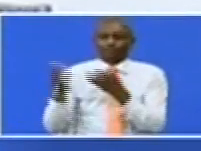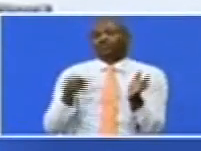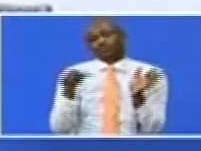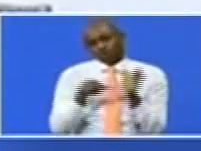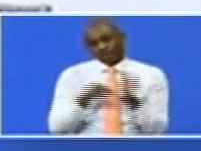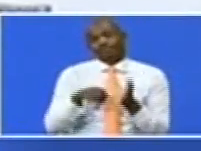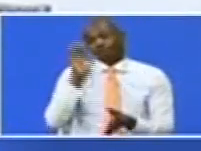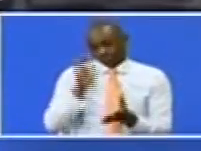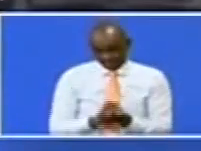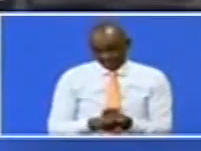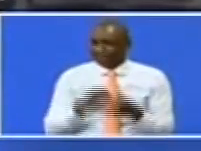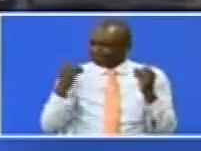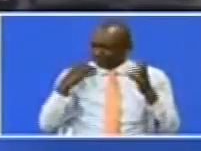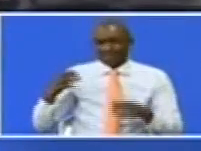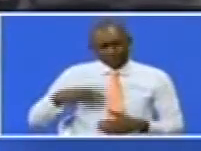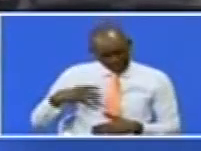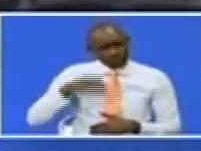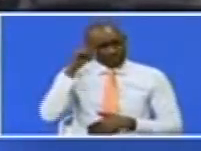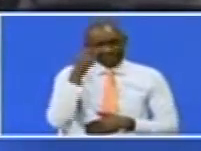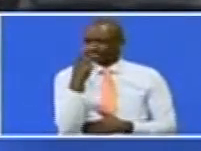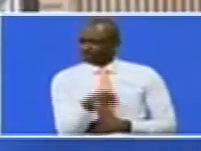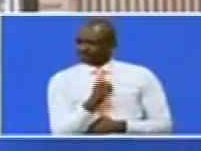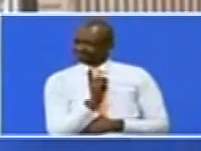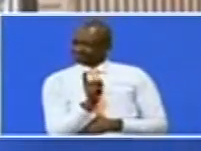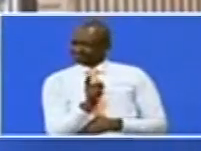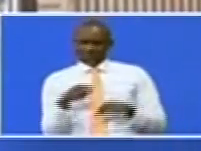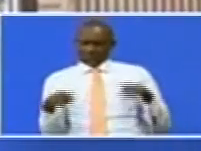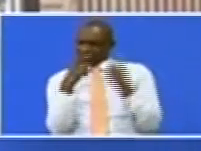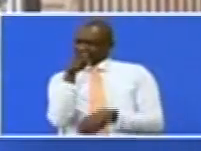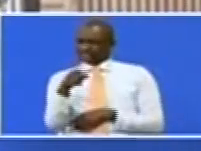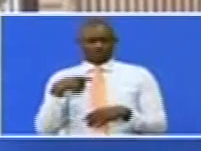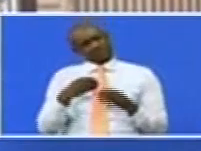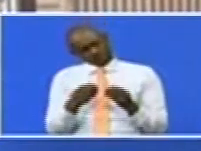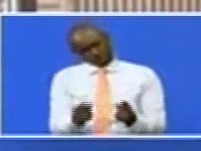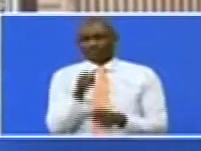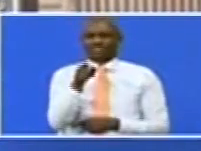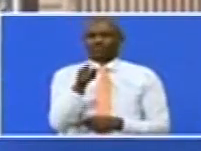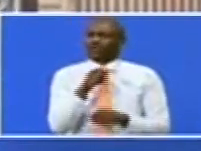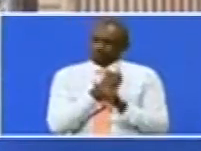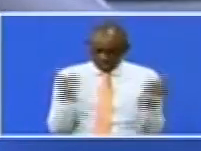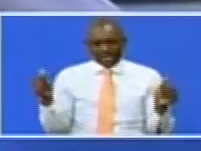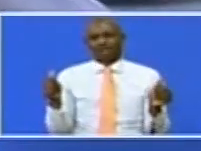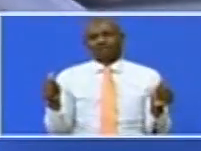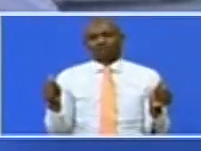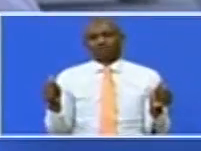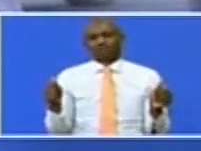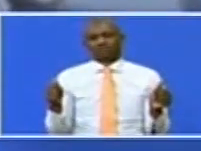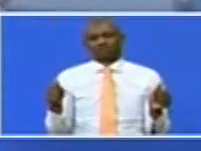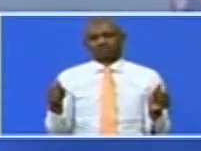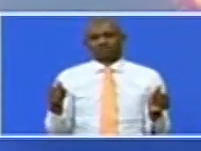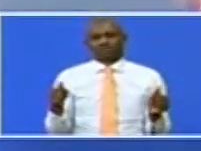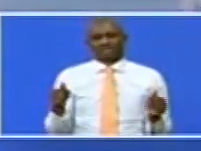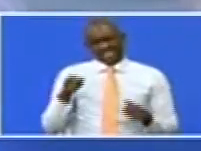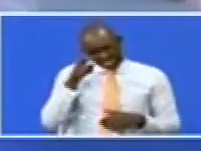altercations. Many residents of Mombasa, however, hold the view that the differences ought to be sorted out with sobriety and reason. To his critics,